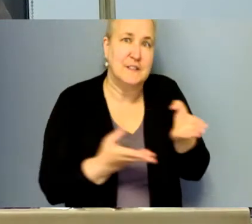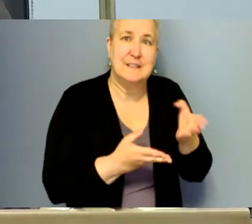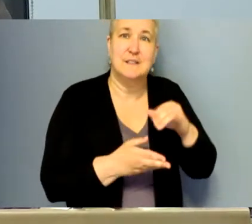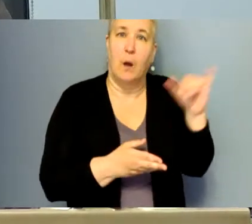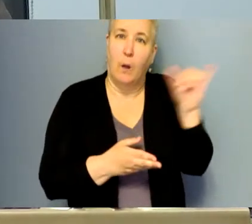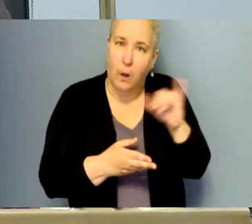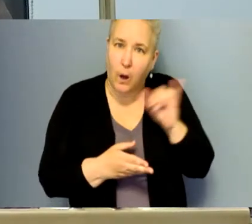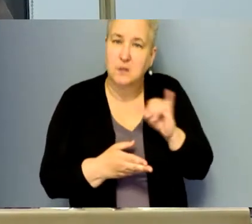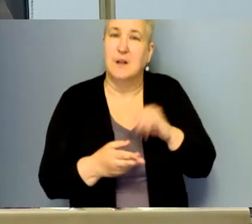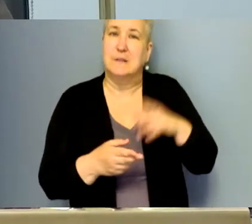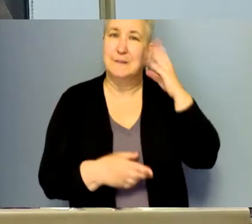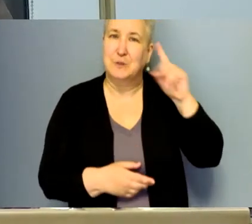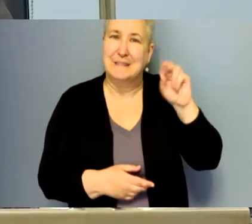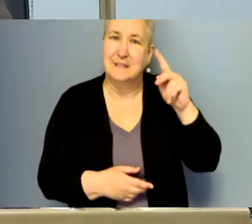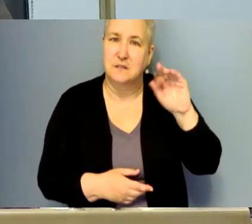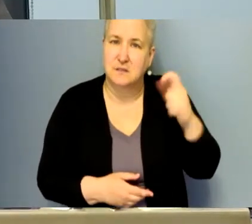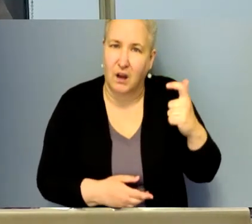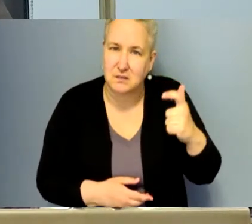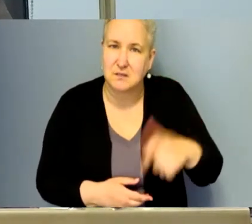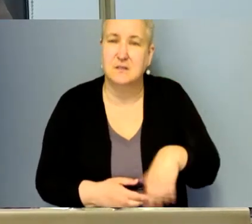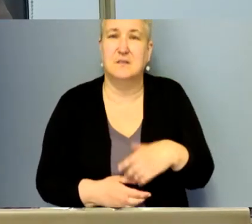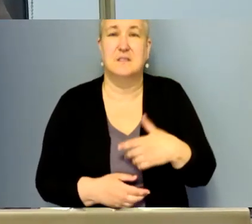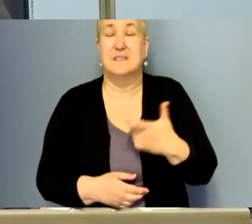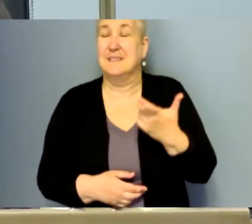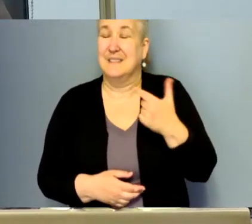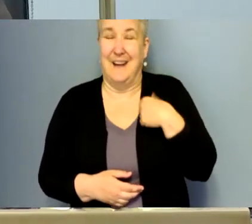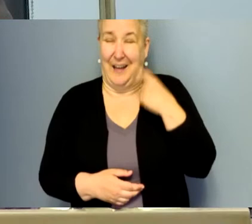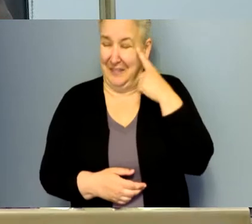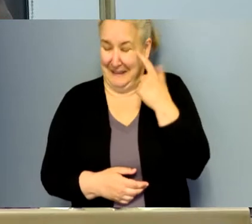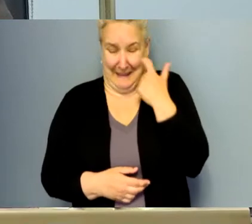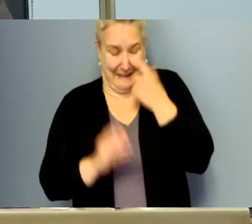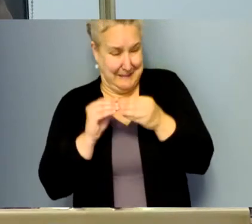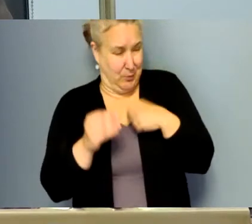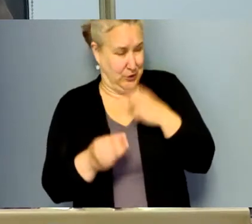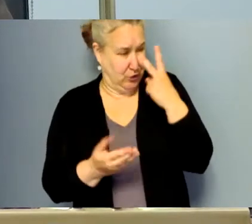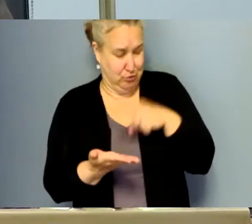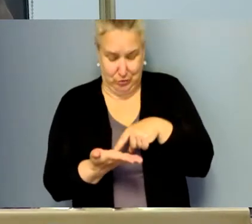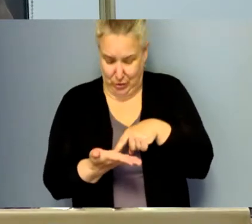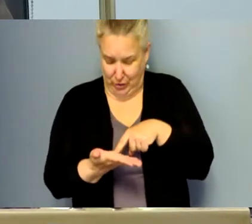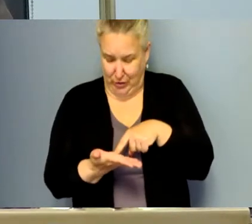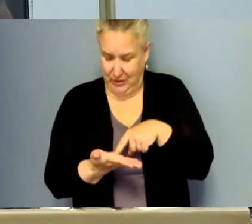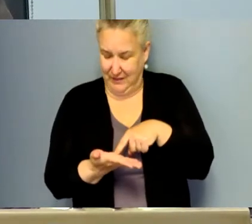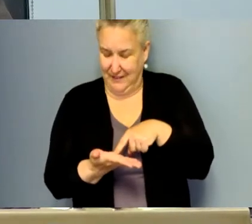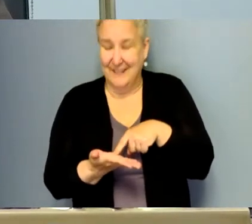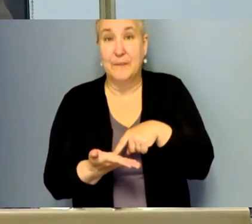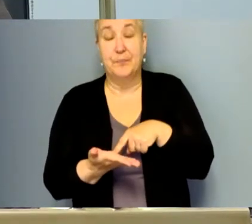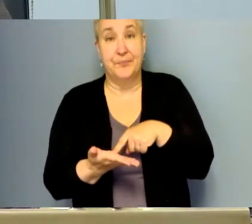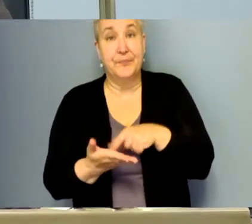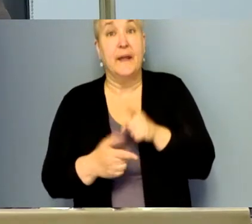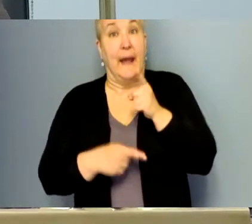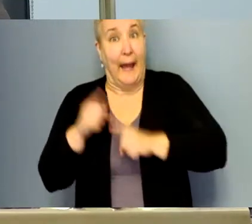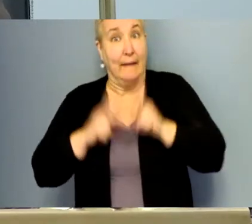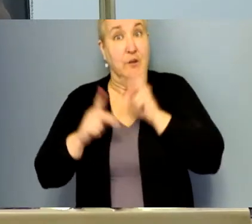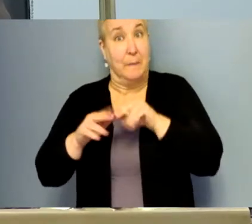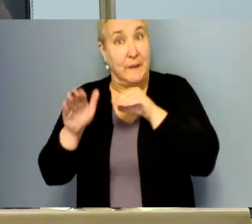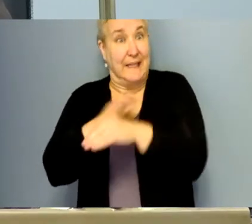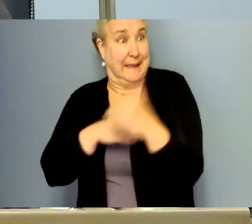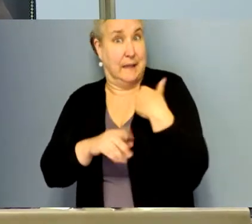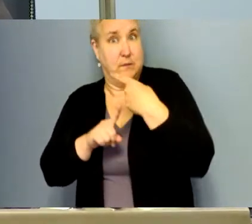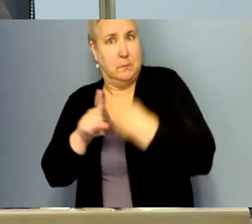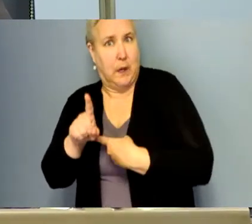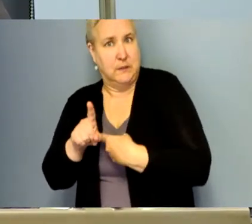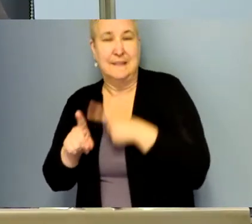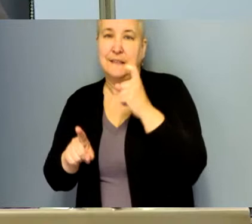be detoxed when they get in. I mean, I think the last numbers I saw were that half the people that came in last month had to